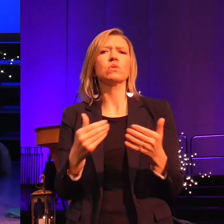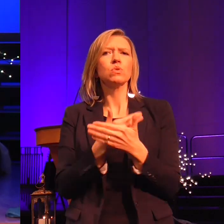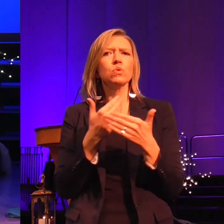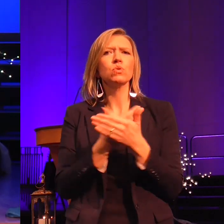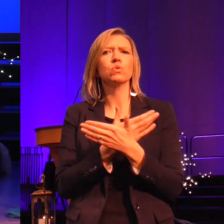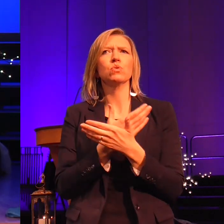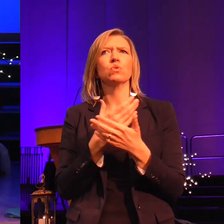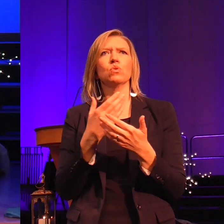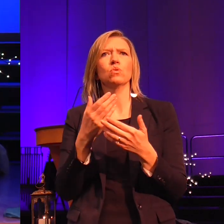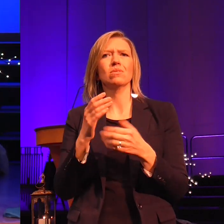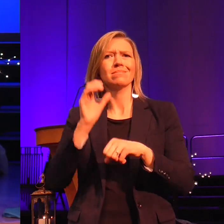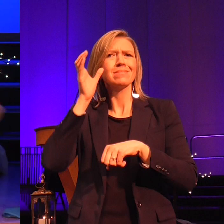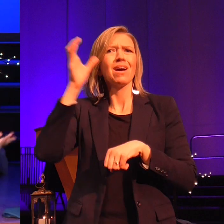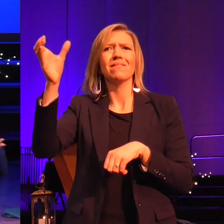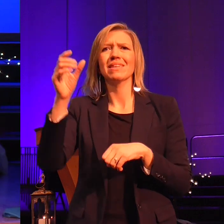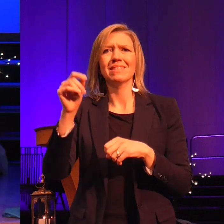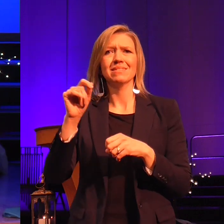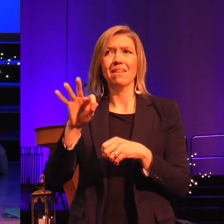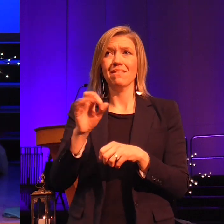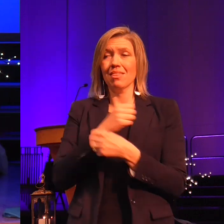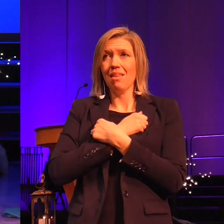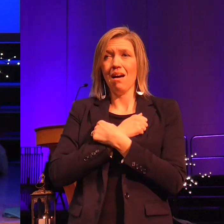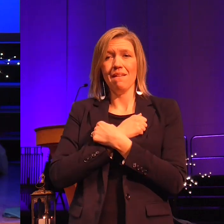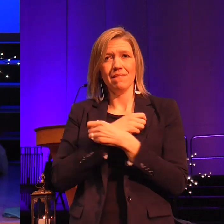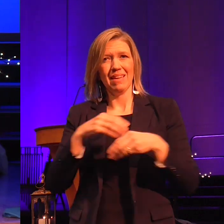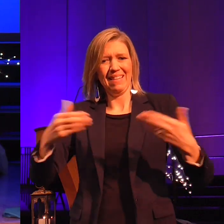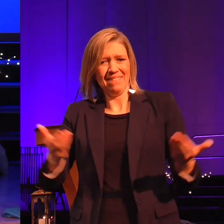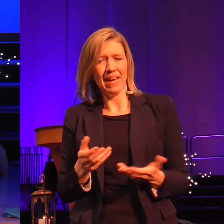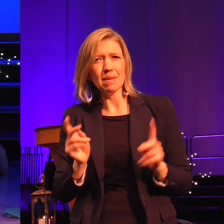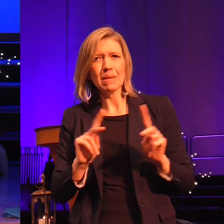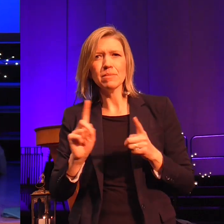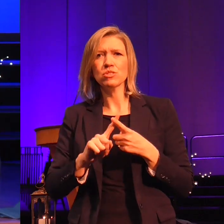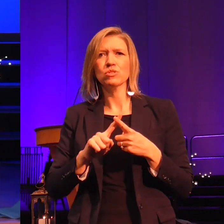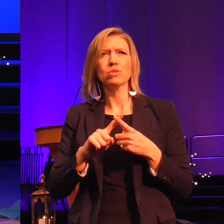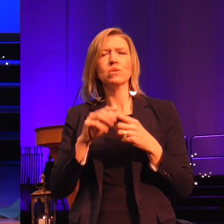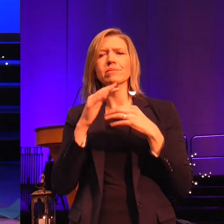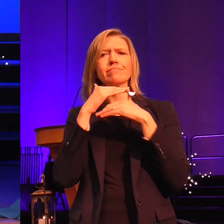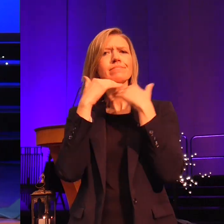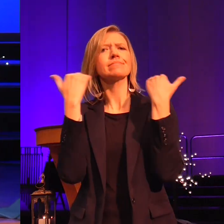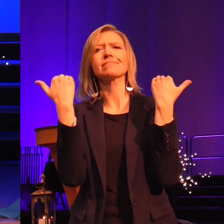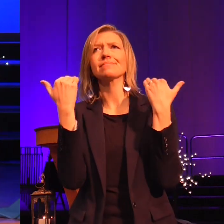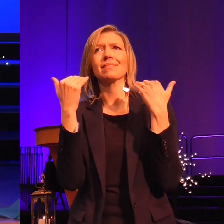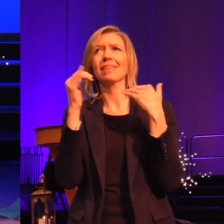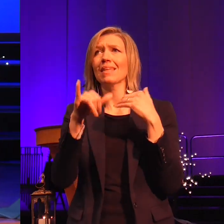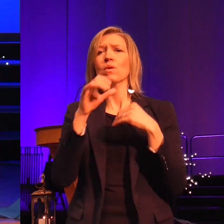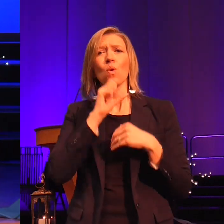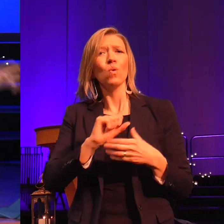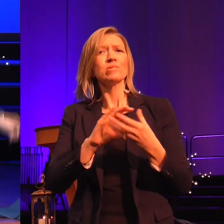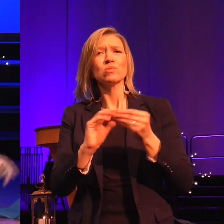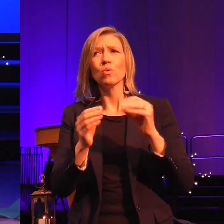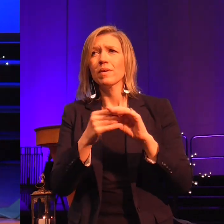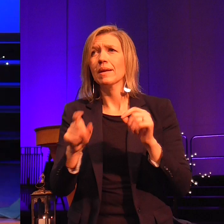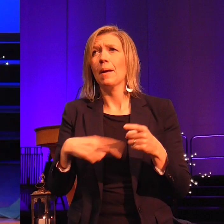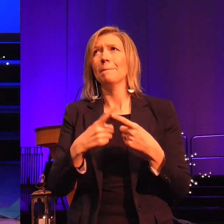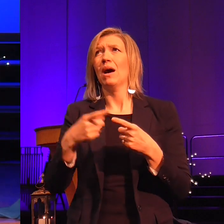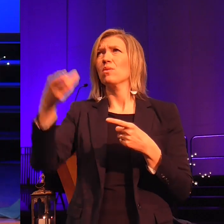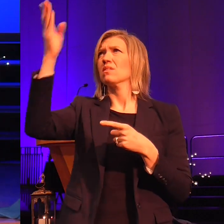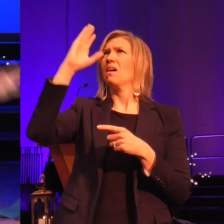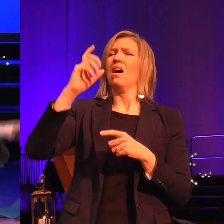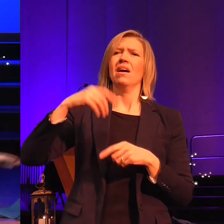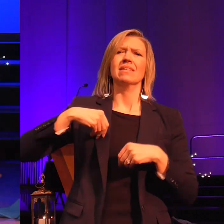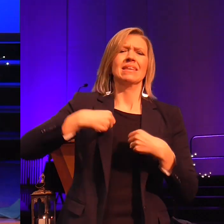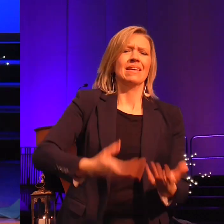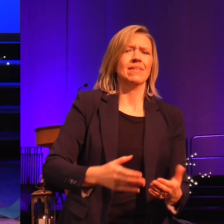to invite humanity to get over these old stories that some God up there was sending them floods and famine